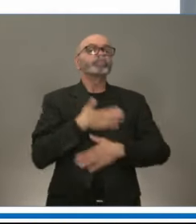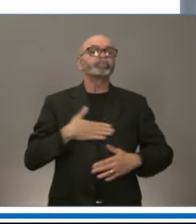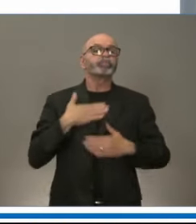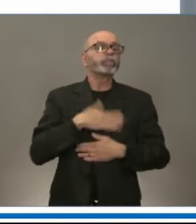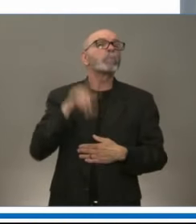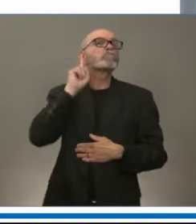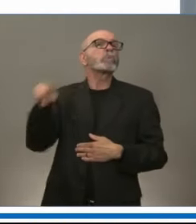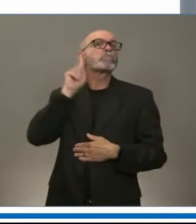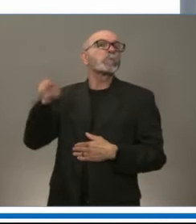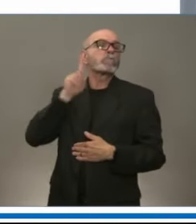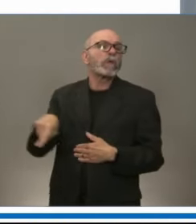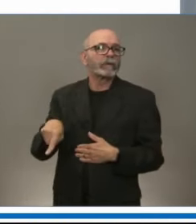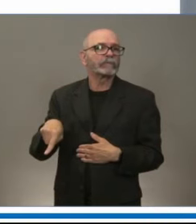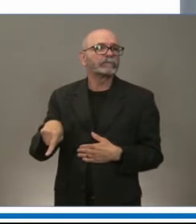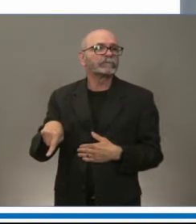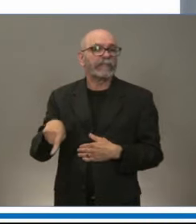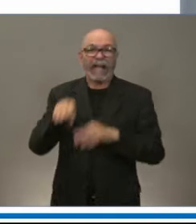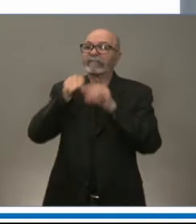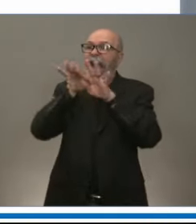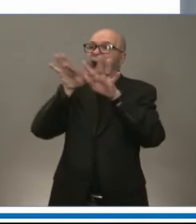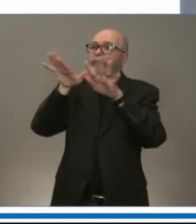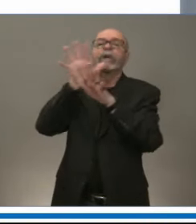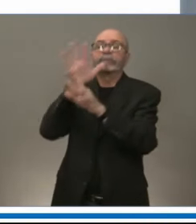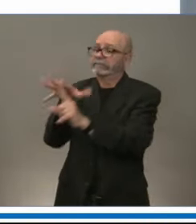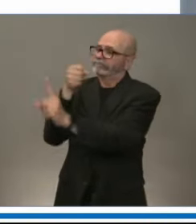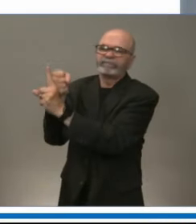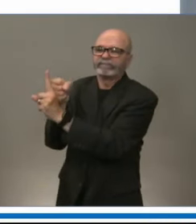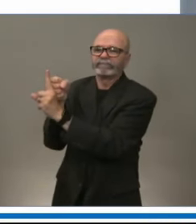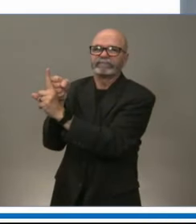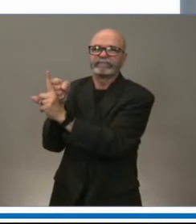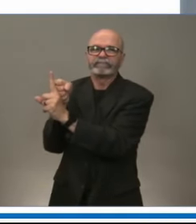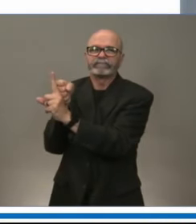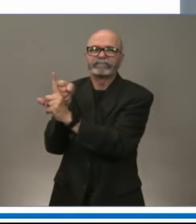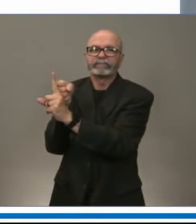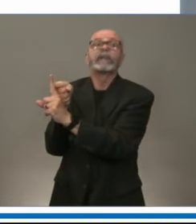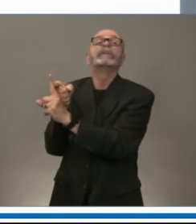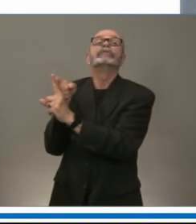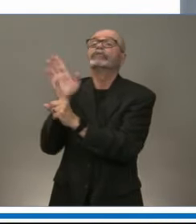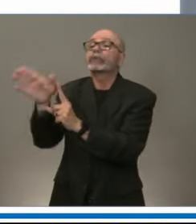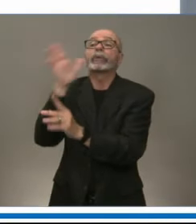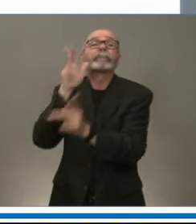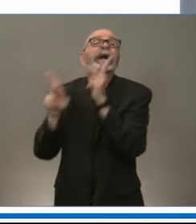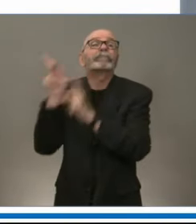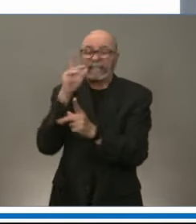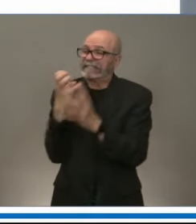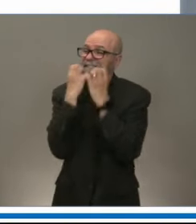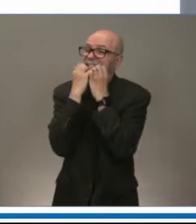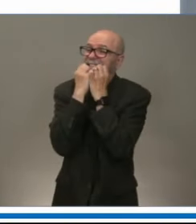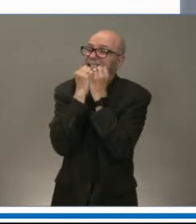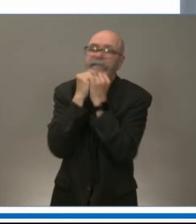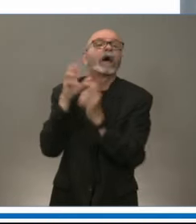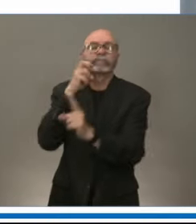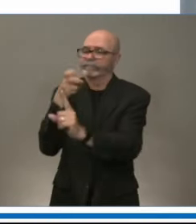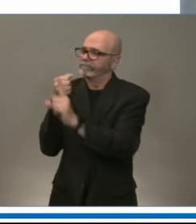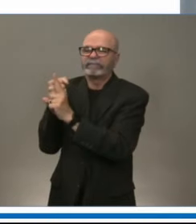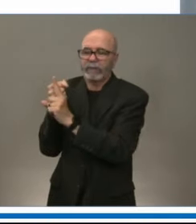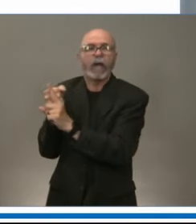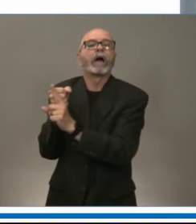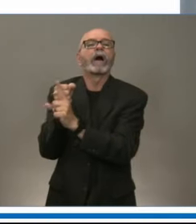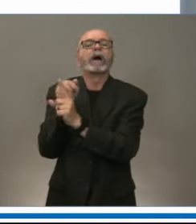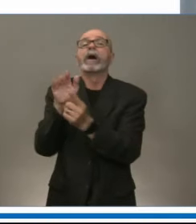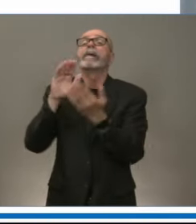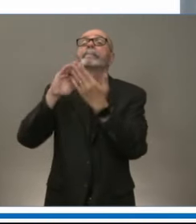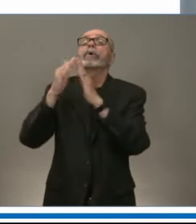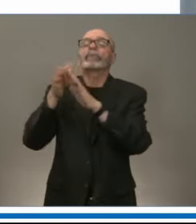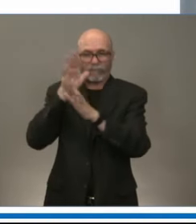you. Then it finds your loved ones, and then it finds your neighborhoods, and then we have community spread.